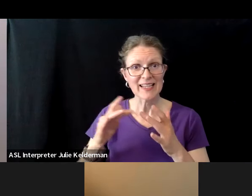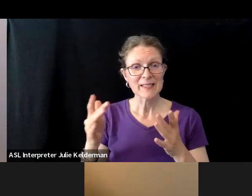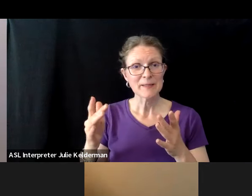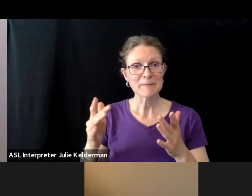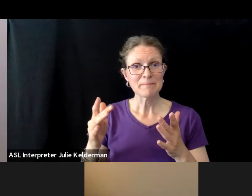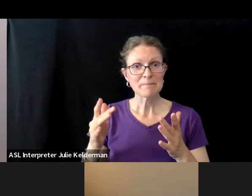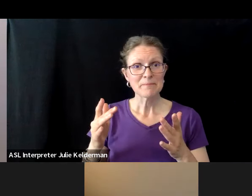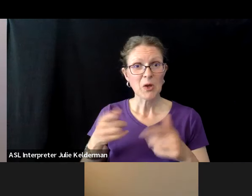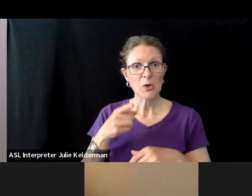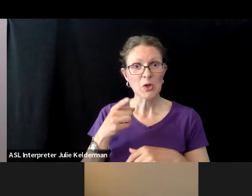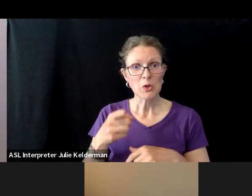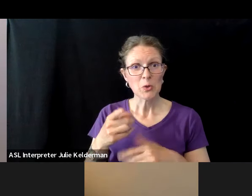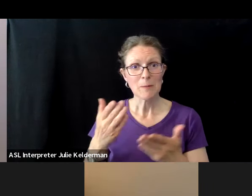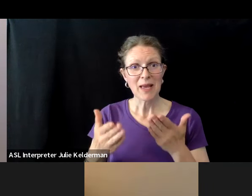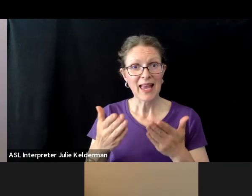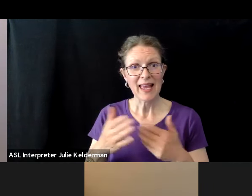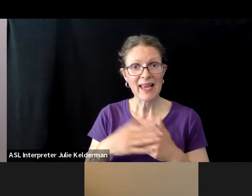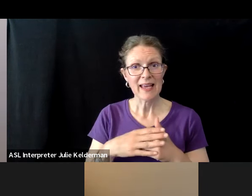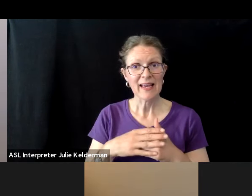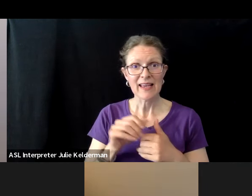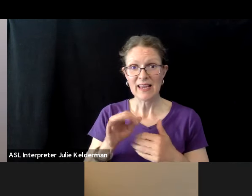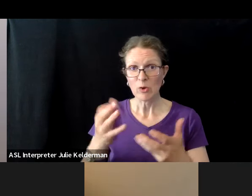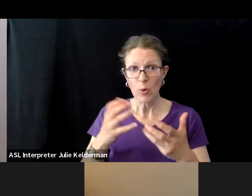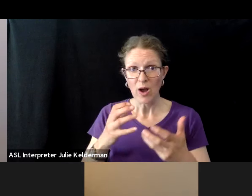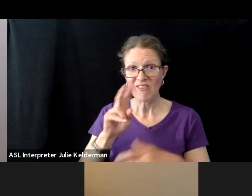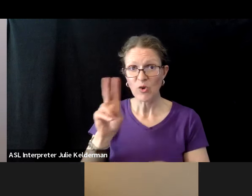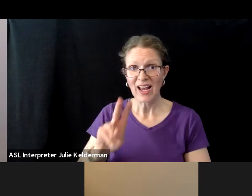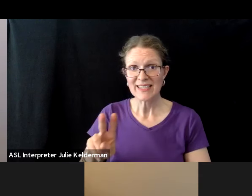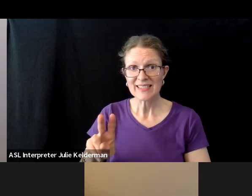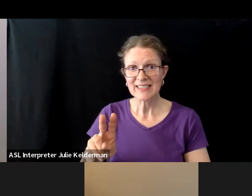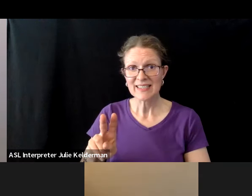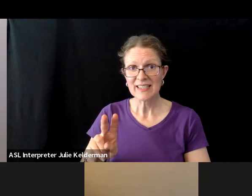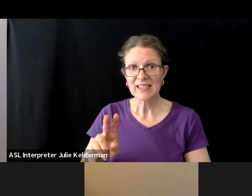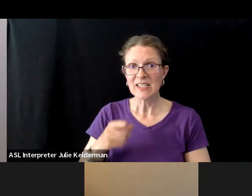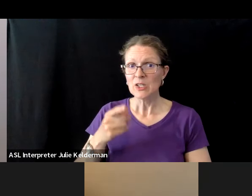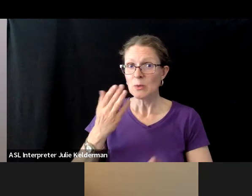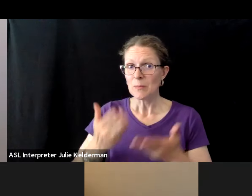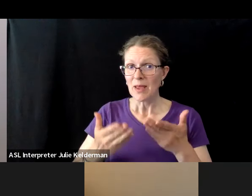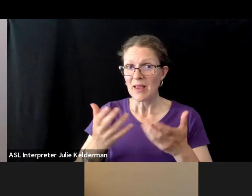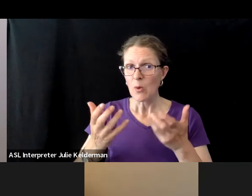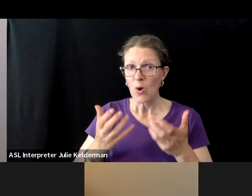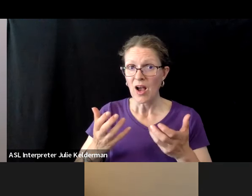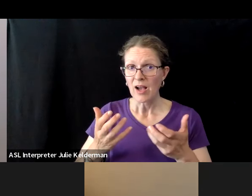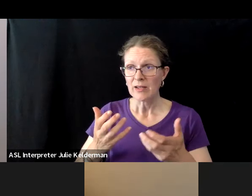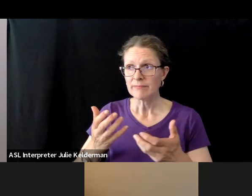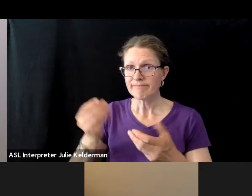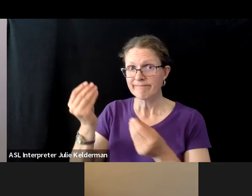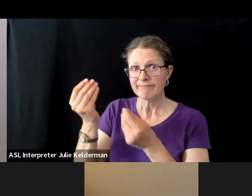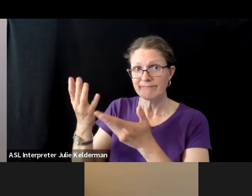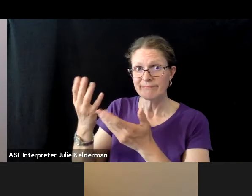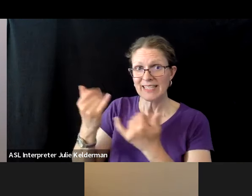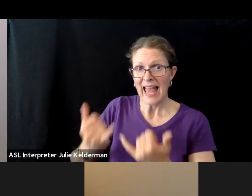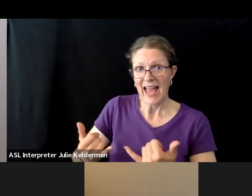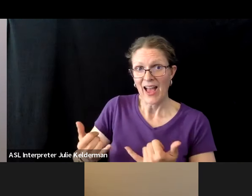So you may, if you want to have Verizon in your building, you may want to start letting them know